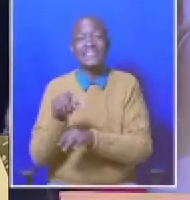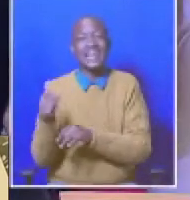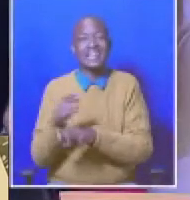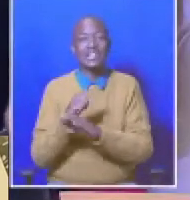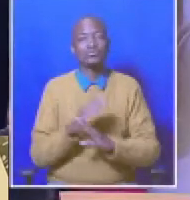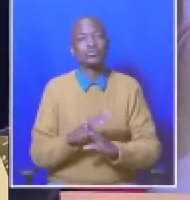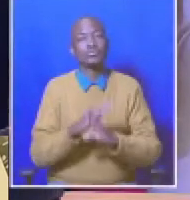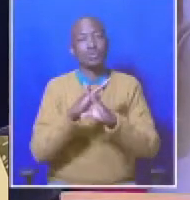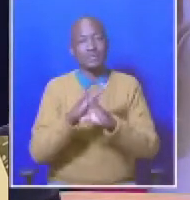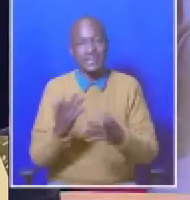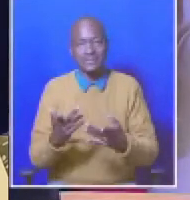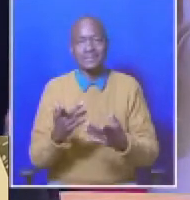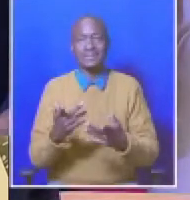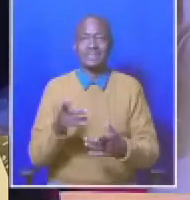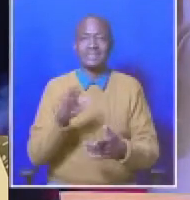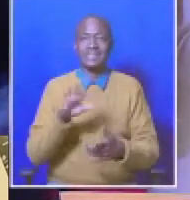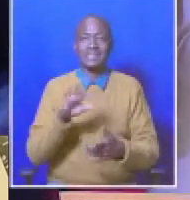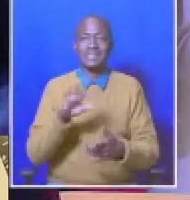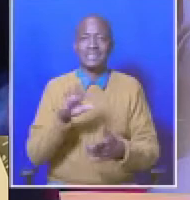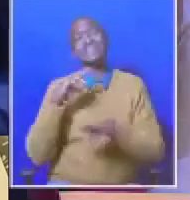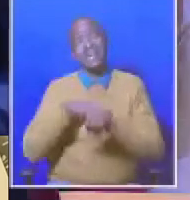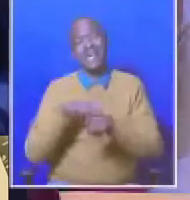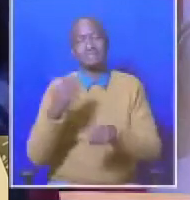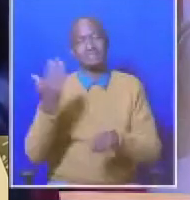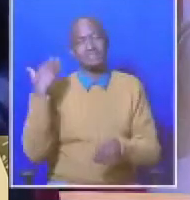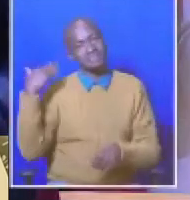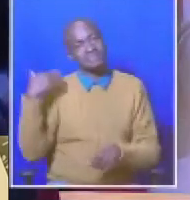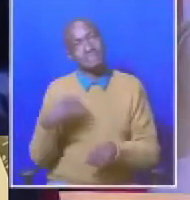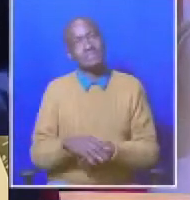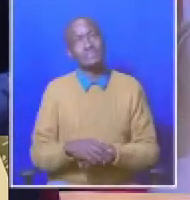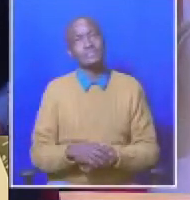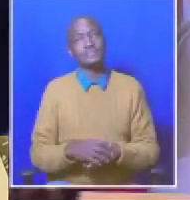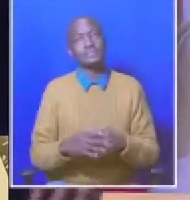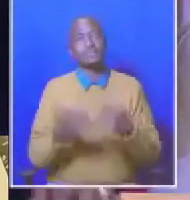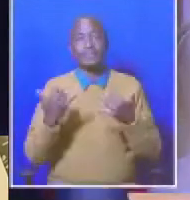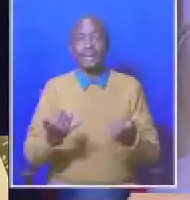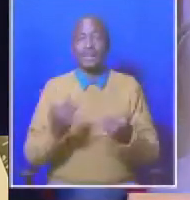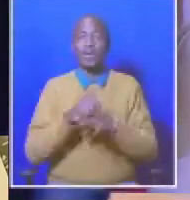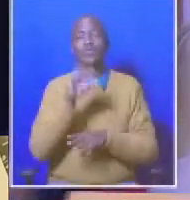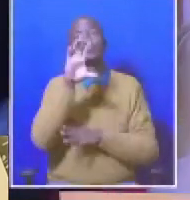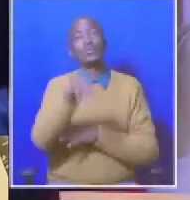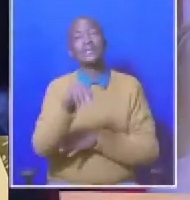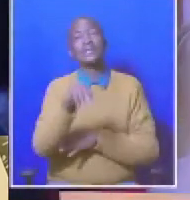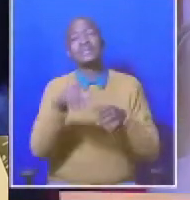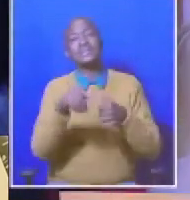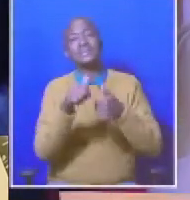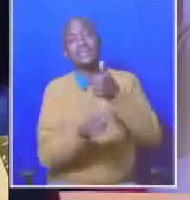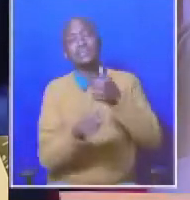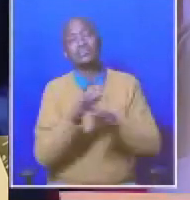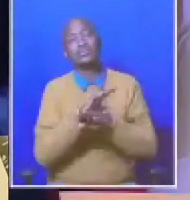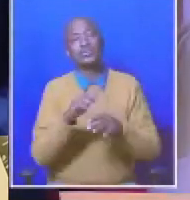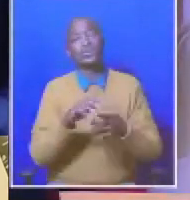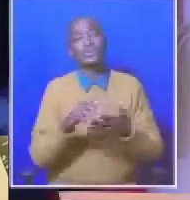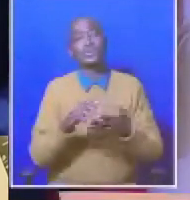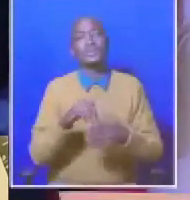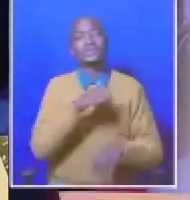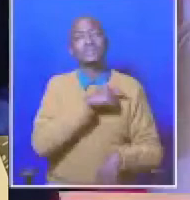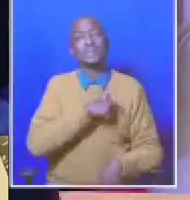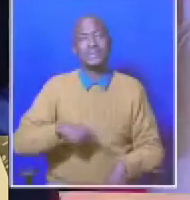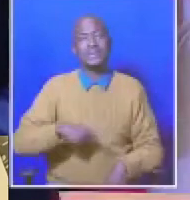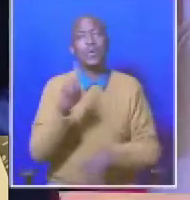the white workers at that period. Now, I would like to ask the Deputy President, what are the plans of